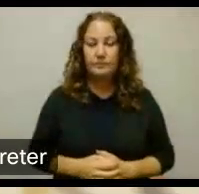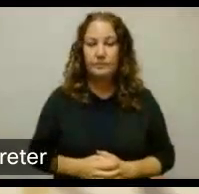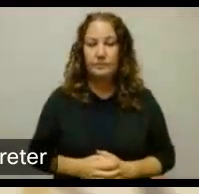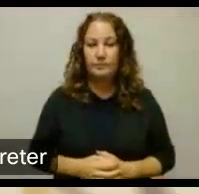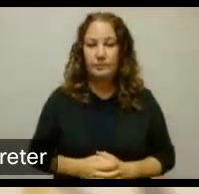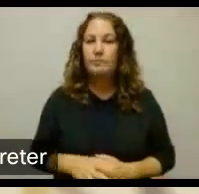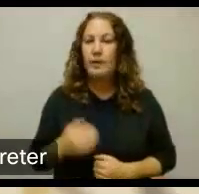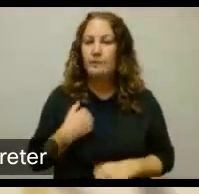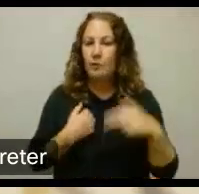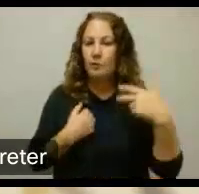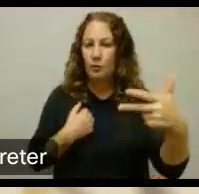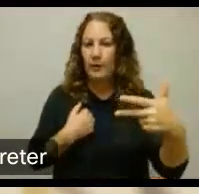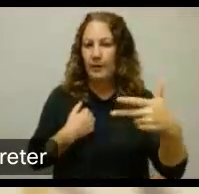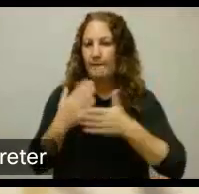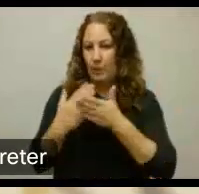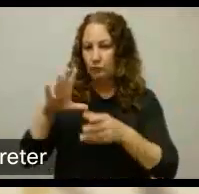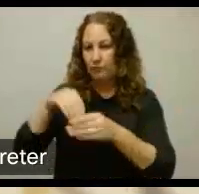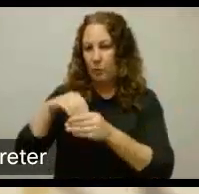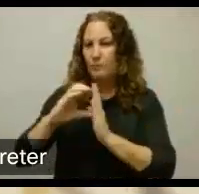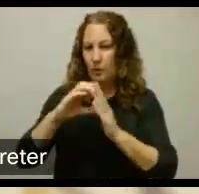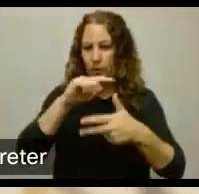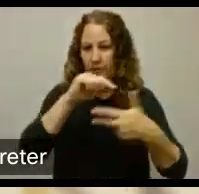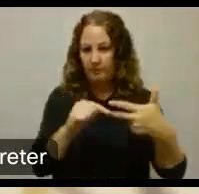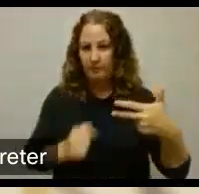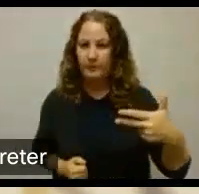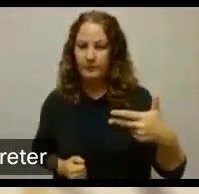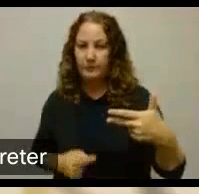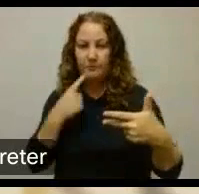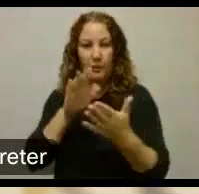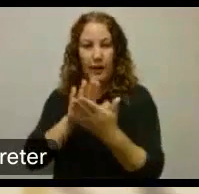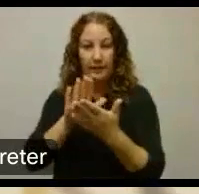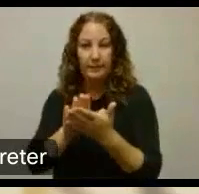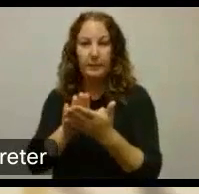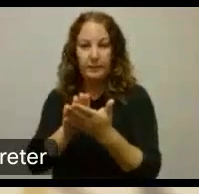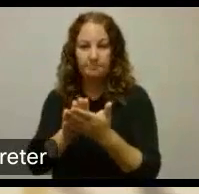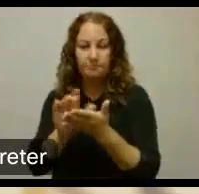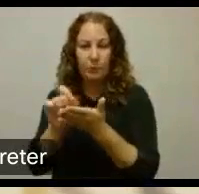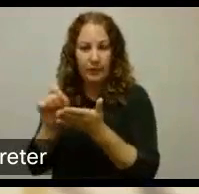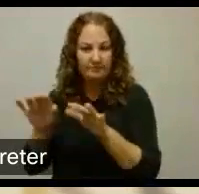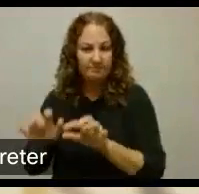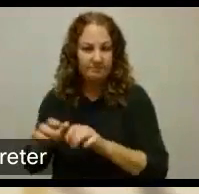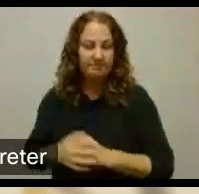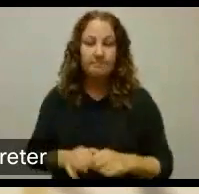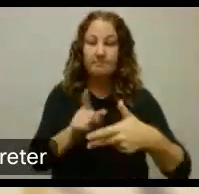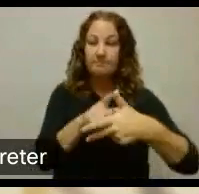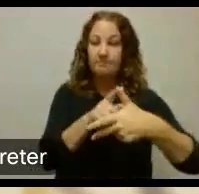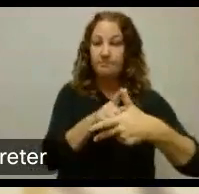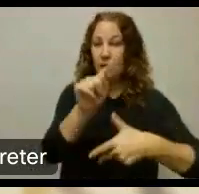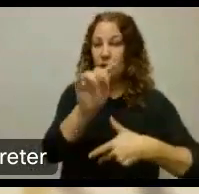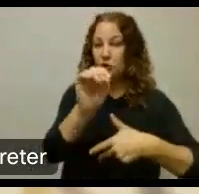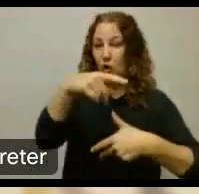There are three key parts to any paragraph in academic writing, and they are a topic